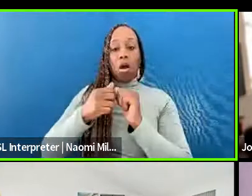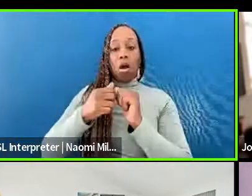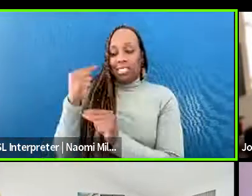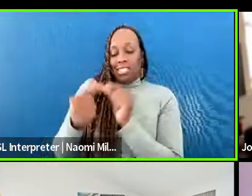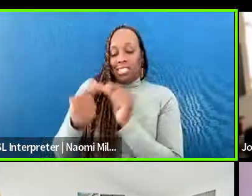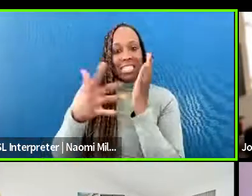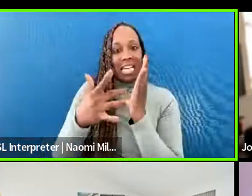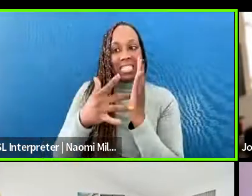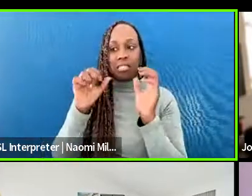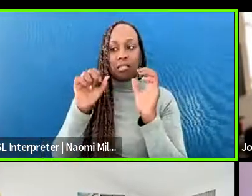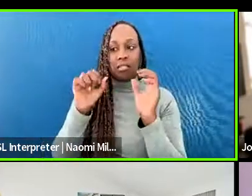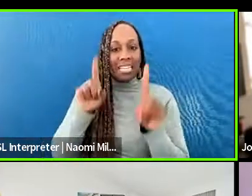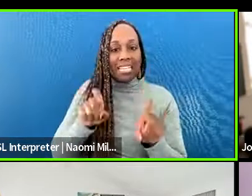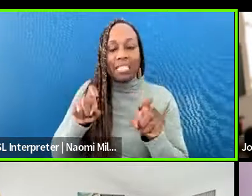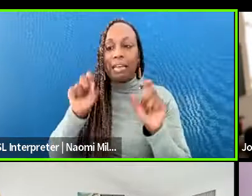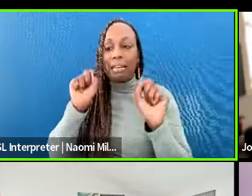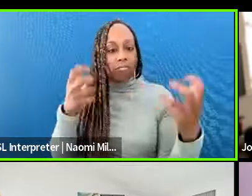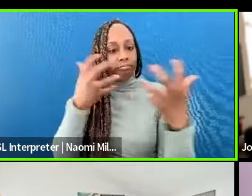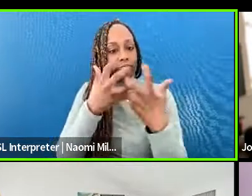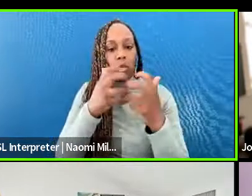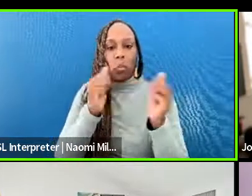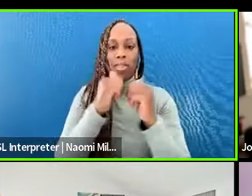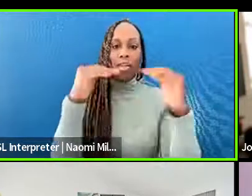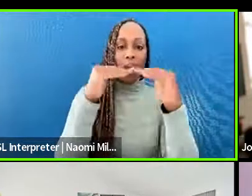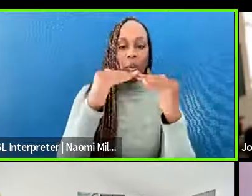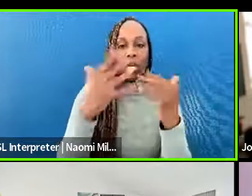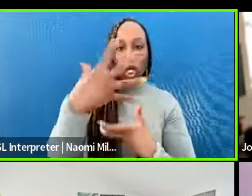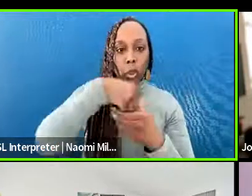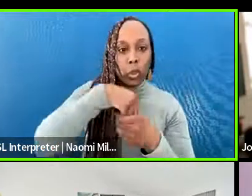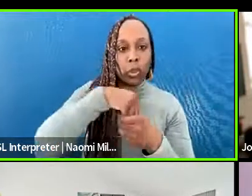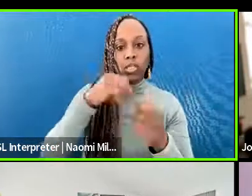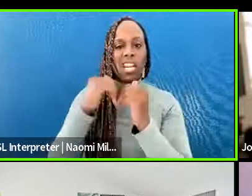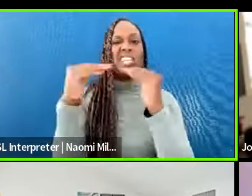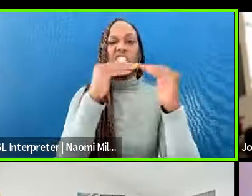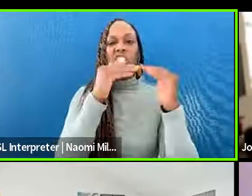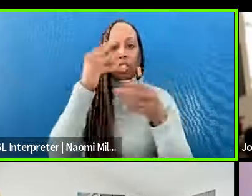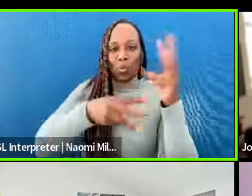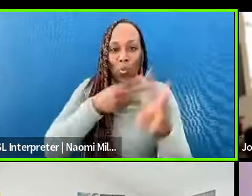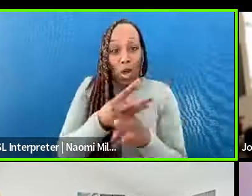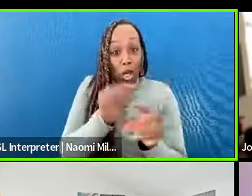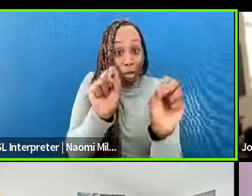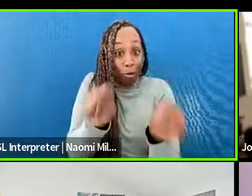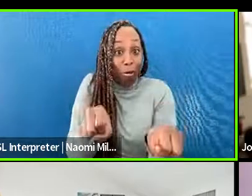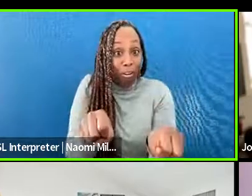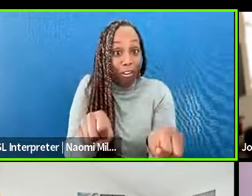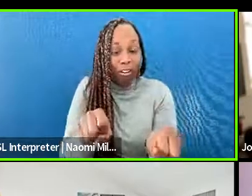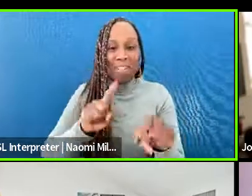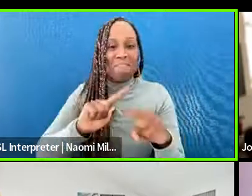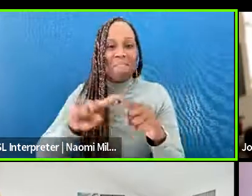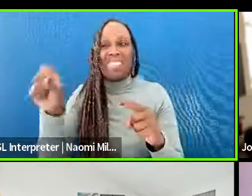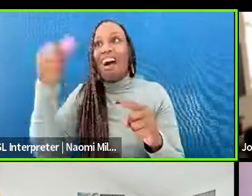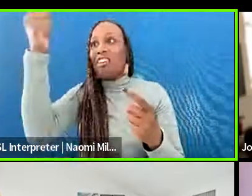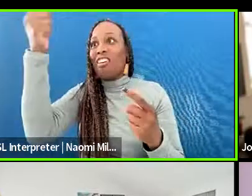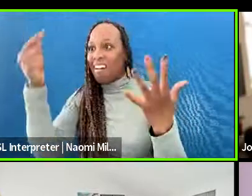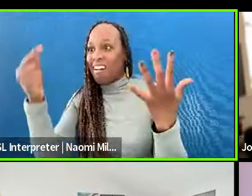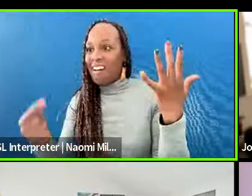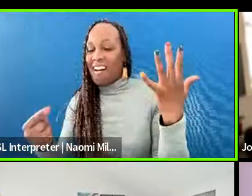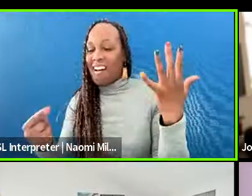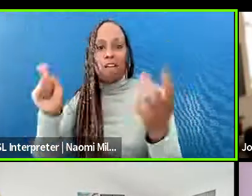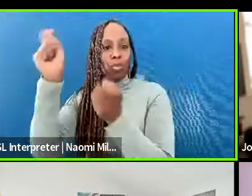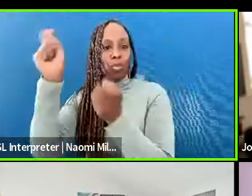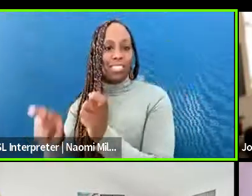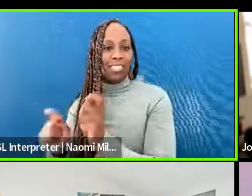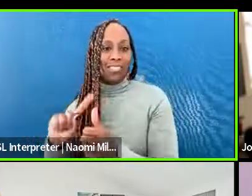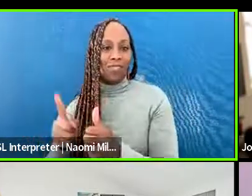be compatible with equity and inclusion in a just world. It could exist, but all these other things would have to change.